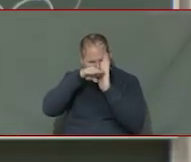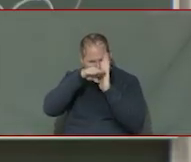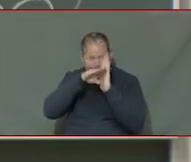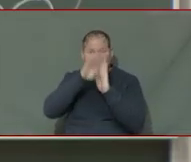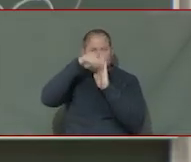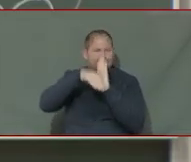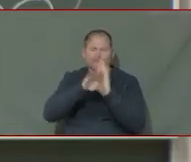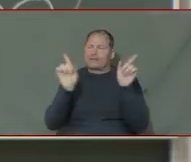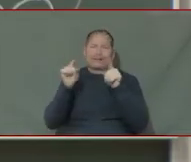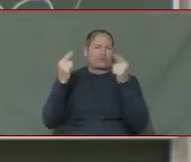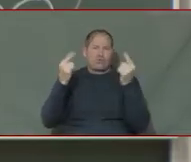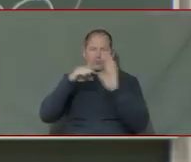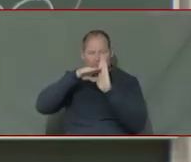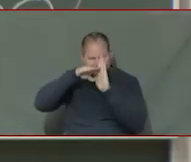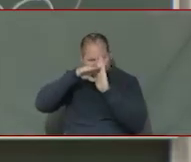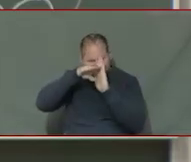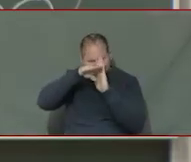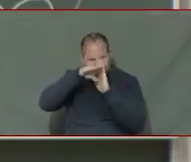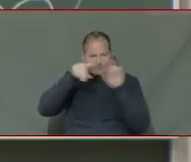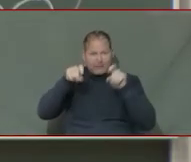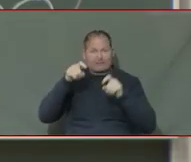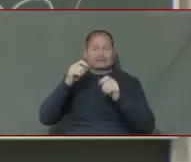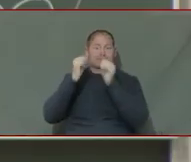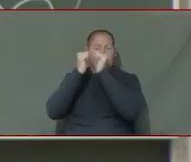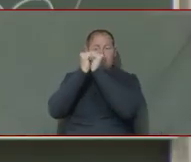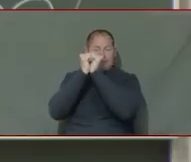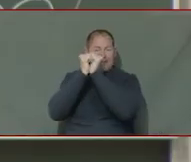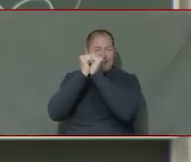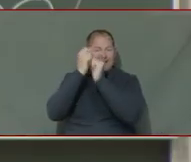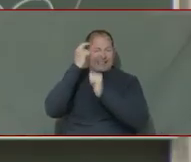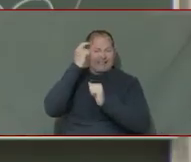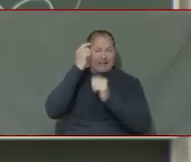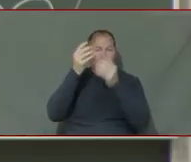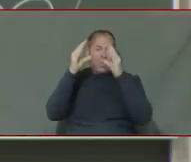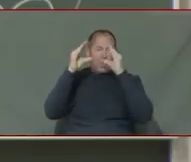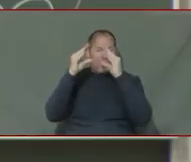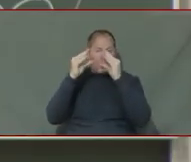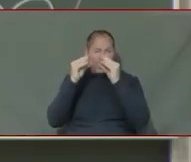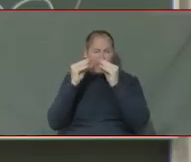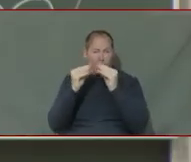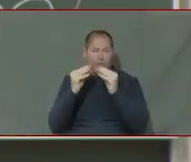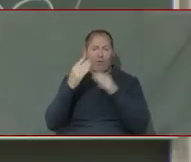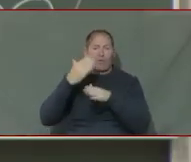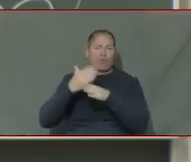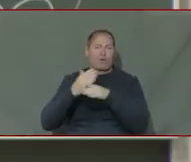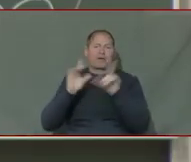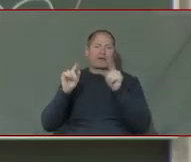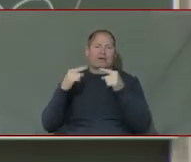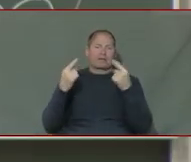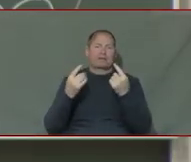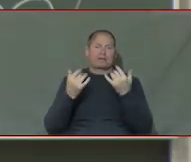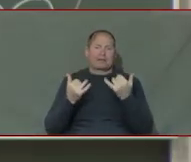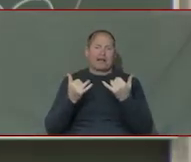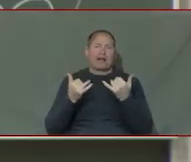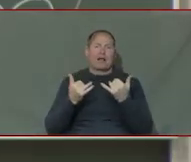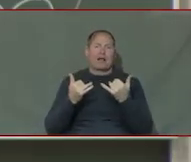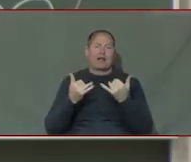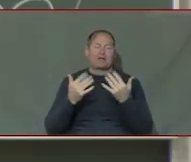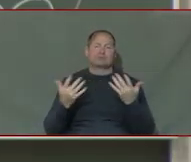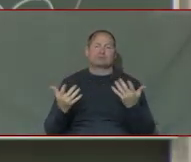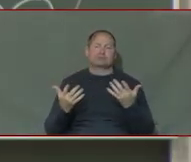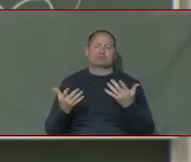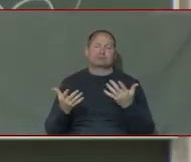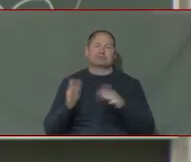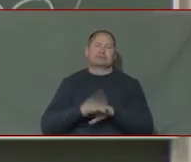the enzymes in the brain, if it's too hot, they denaturate and your brain cannot function. You can have permanent brain damage.